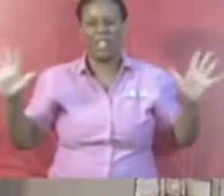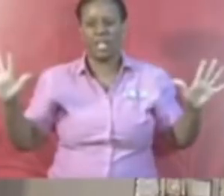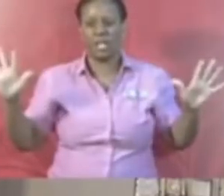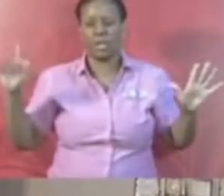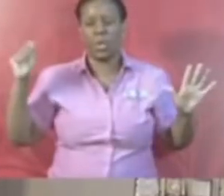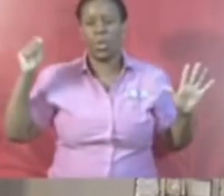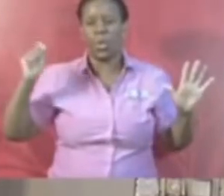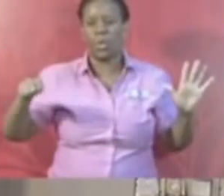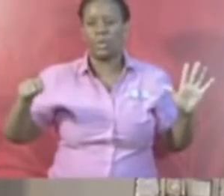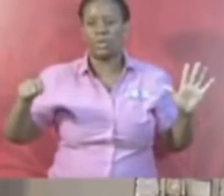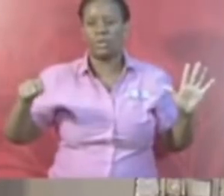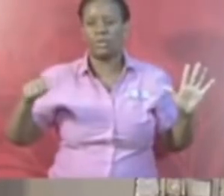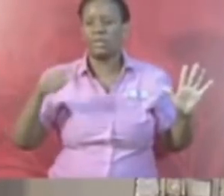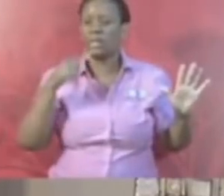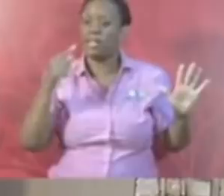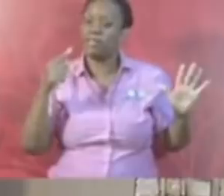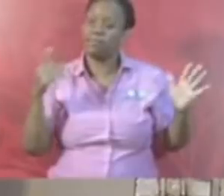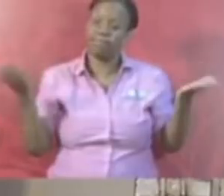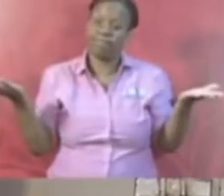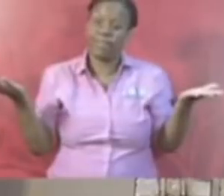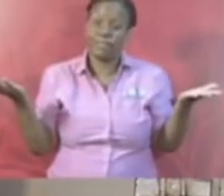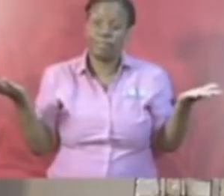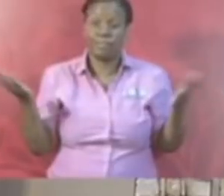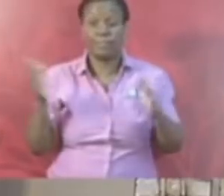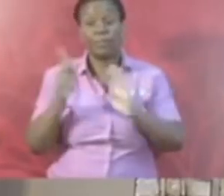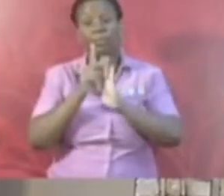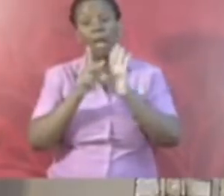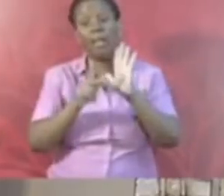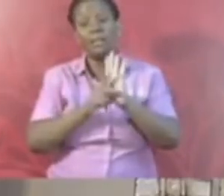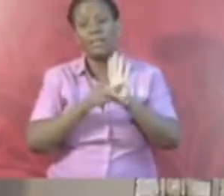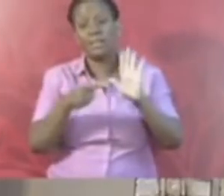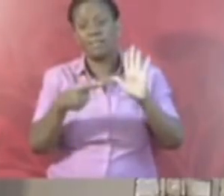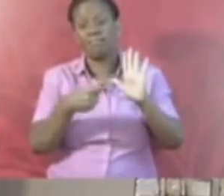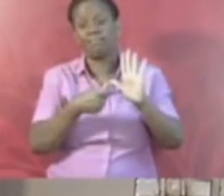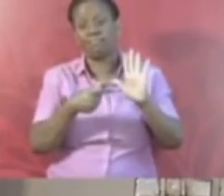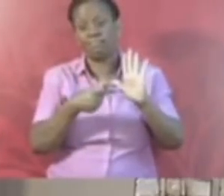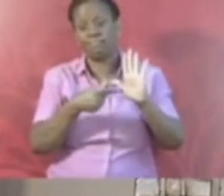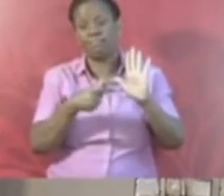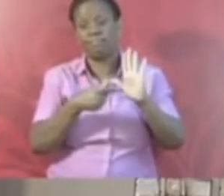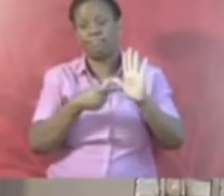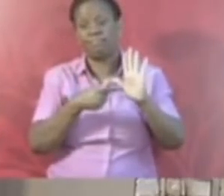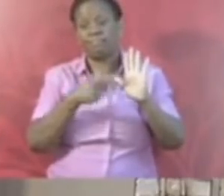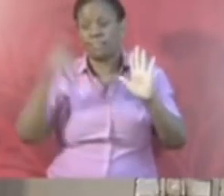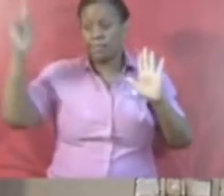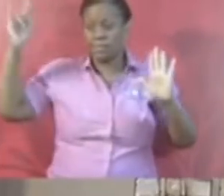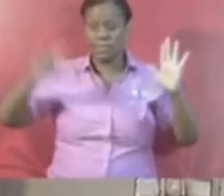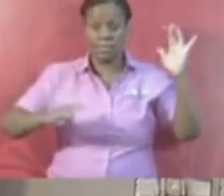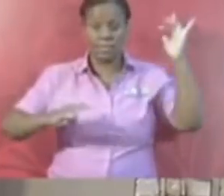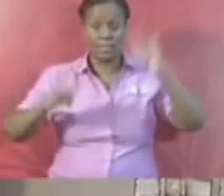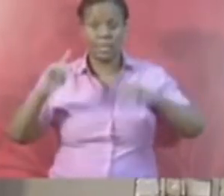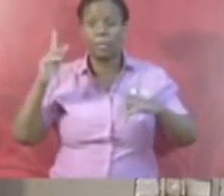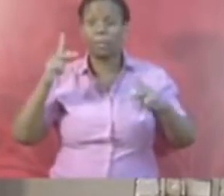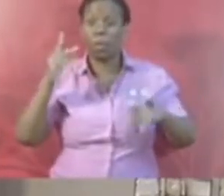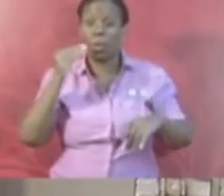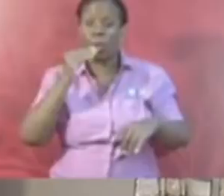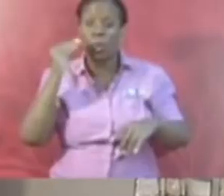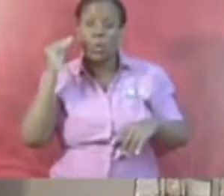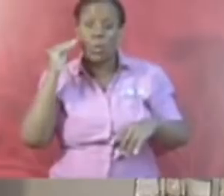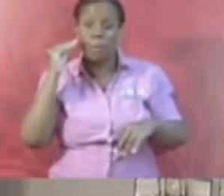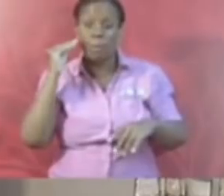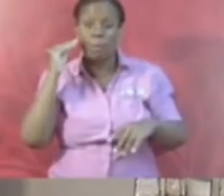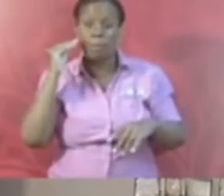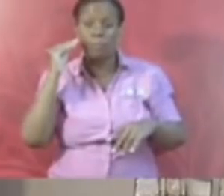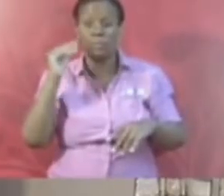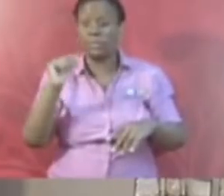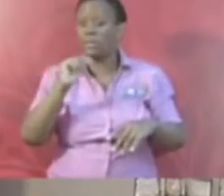defended and successfully defended the policy that is in place. We cannot allow persons just by going to lawyers to jump the